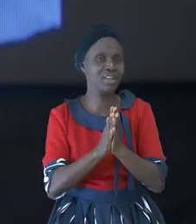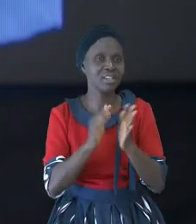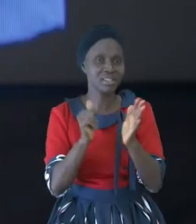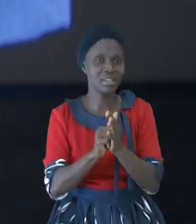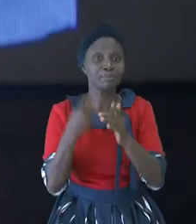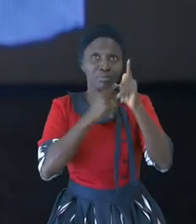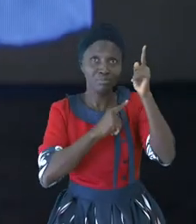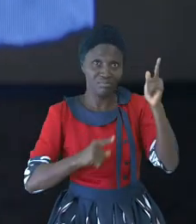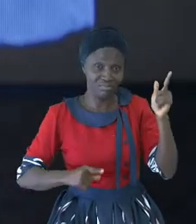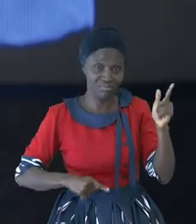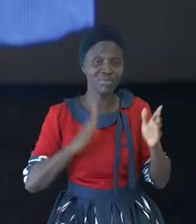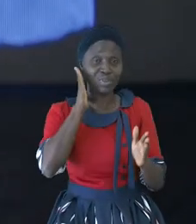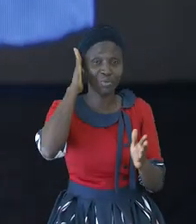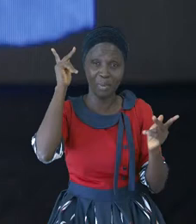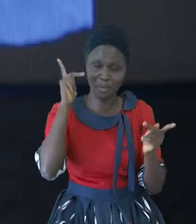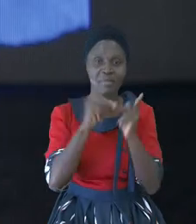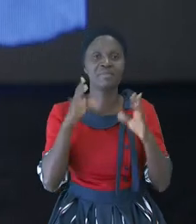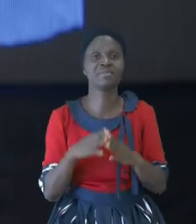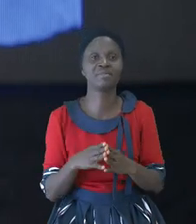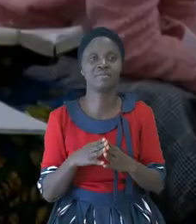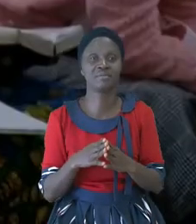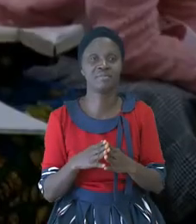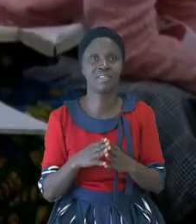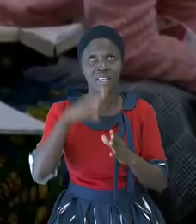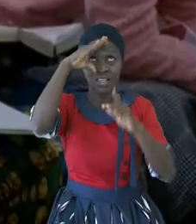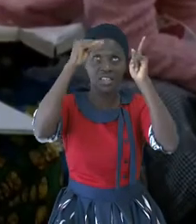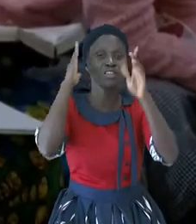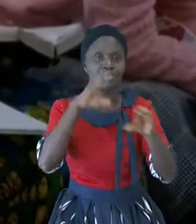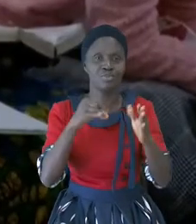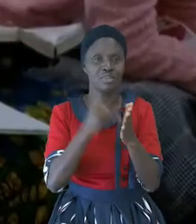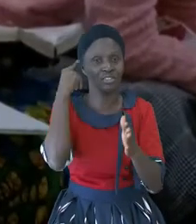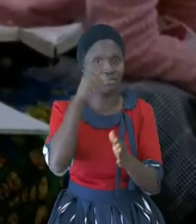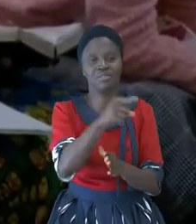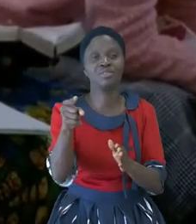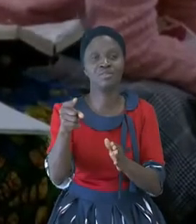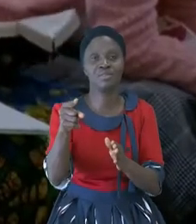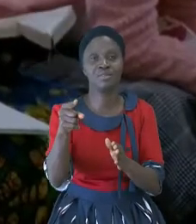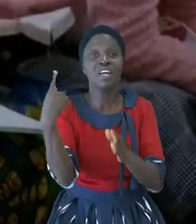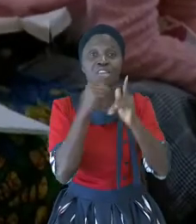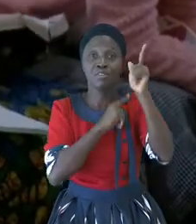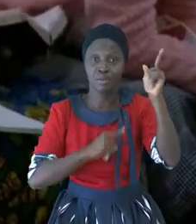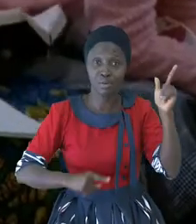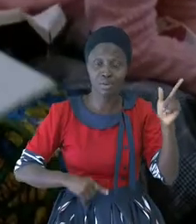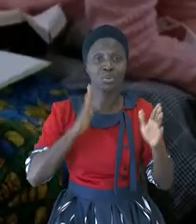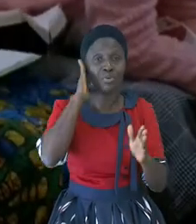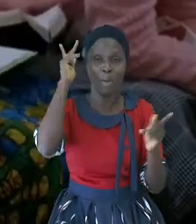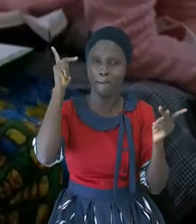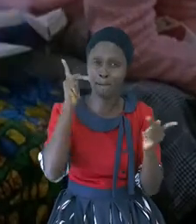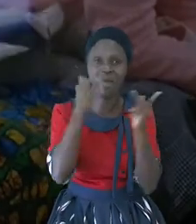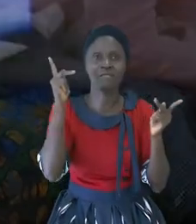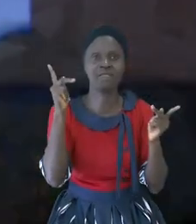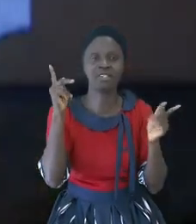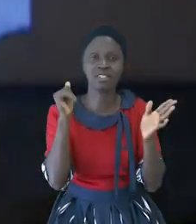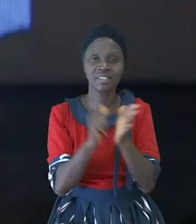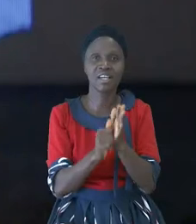it. I said he's going to do it. The Lord will perfect that which concerneth